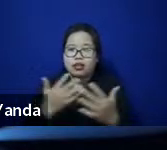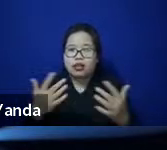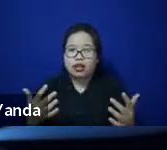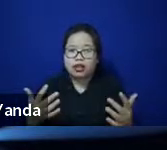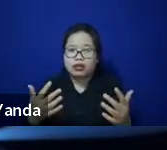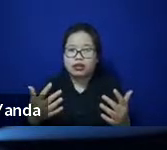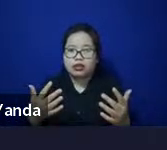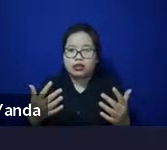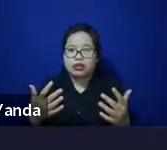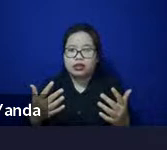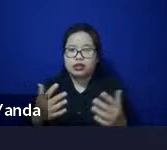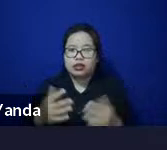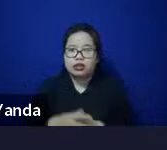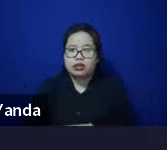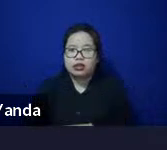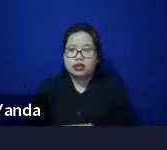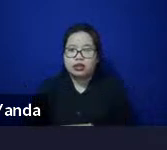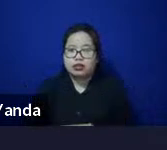Next slide.